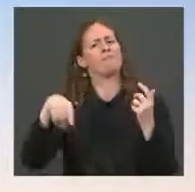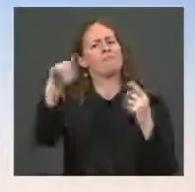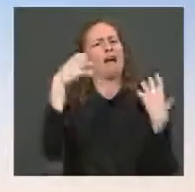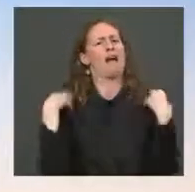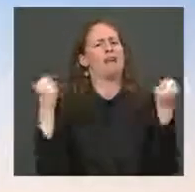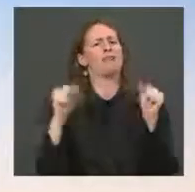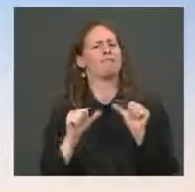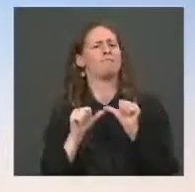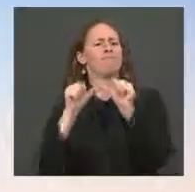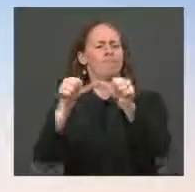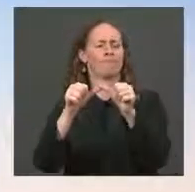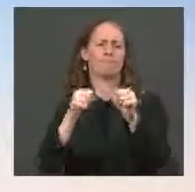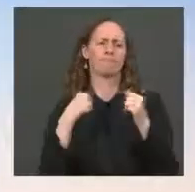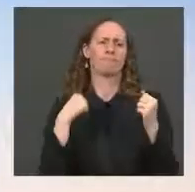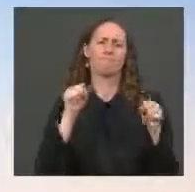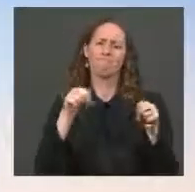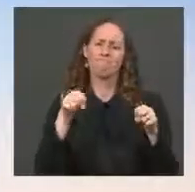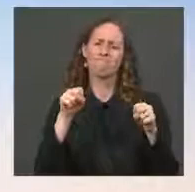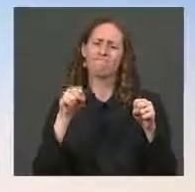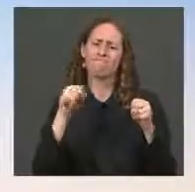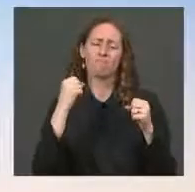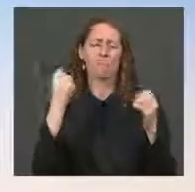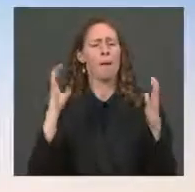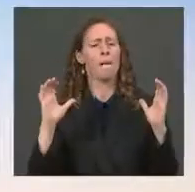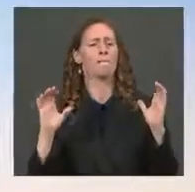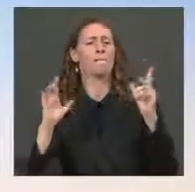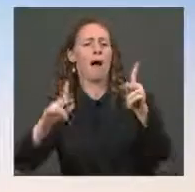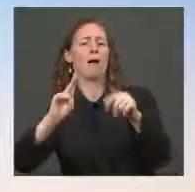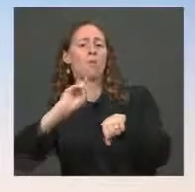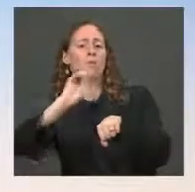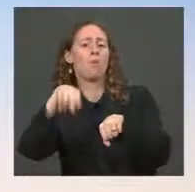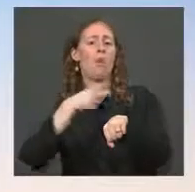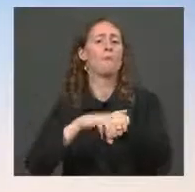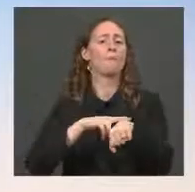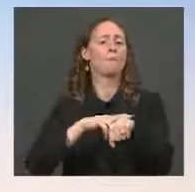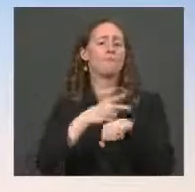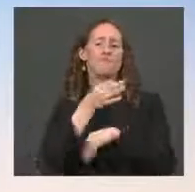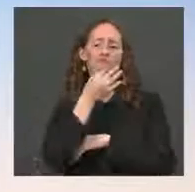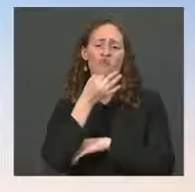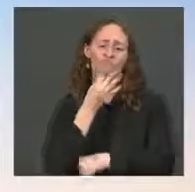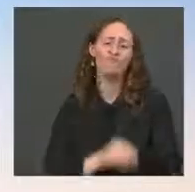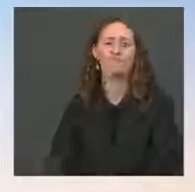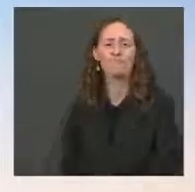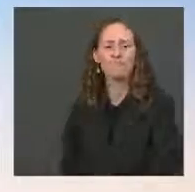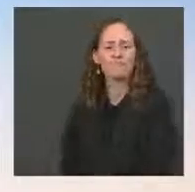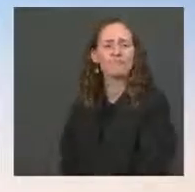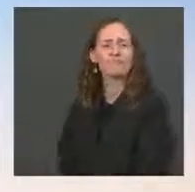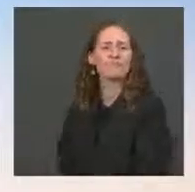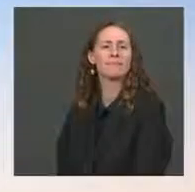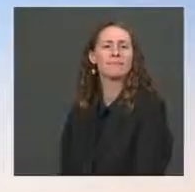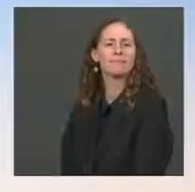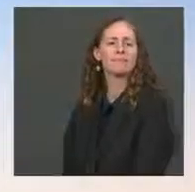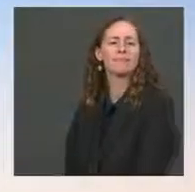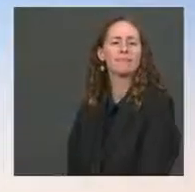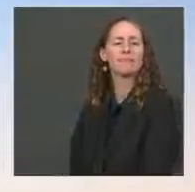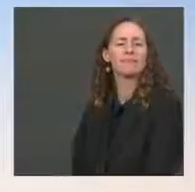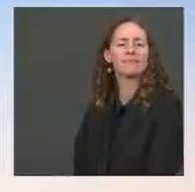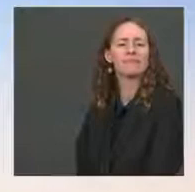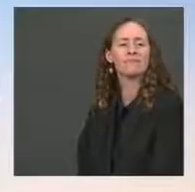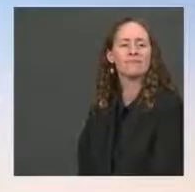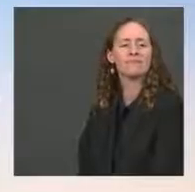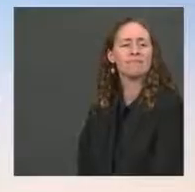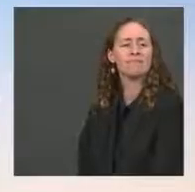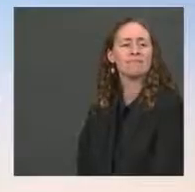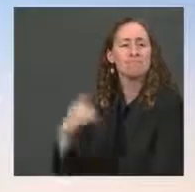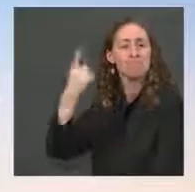hope lead to us going to back to a version of normal. The White House announced the president will be going up to the UN General Assembly mm-hmm. next week. Can you give us a sense right now of